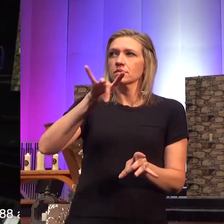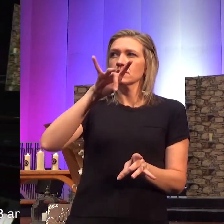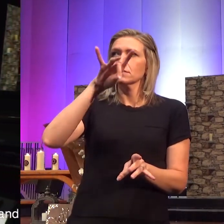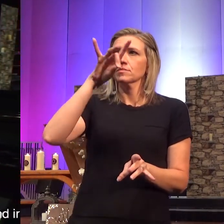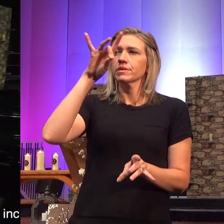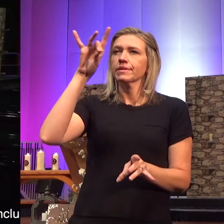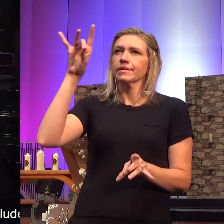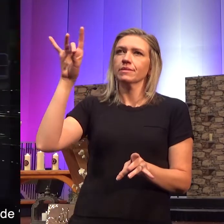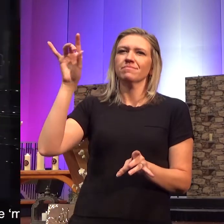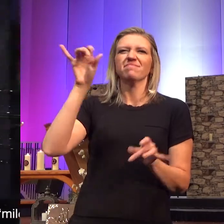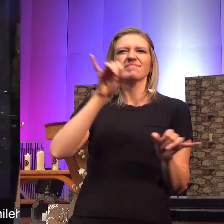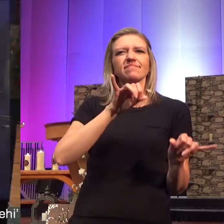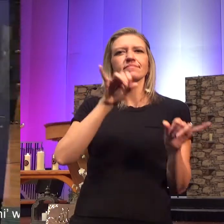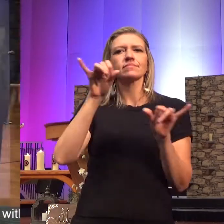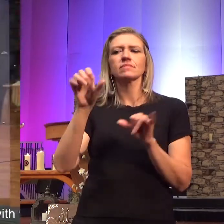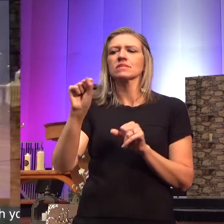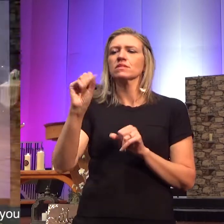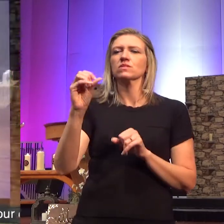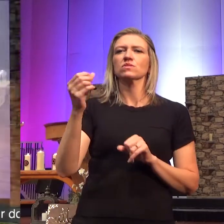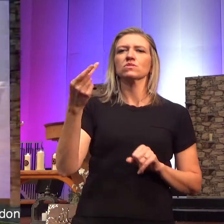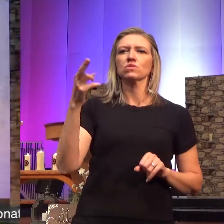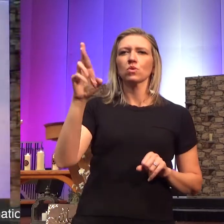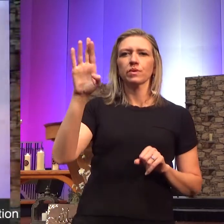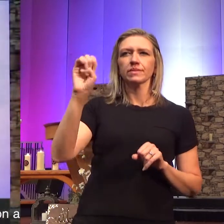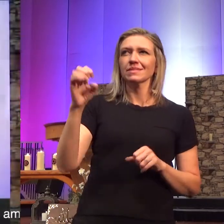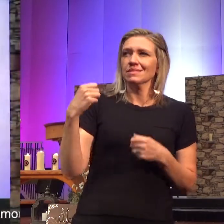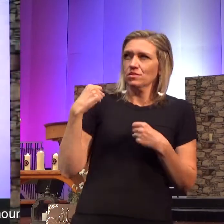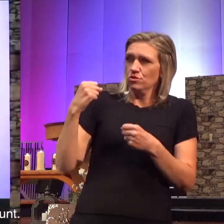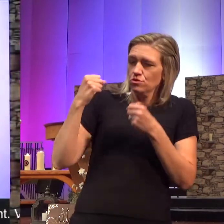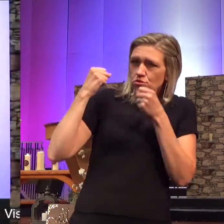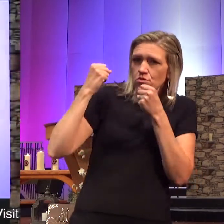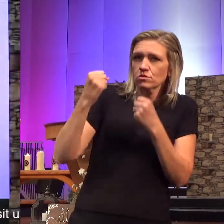Spirit is our source, our strength.